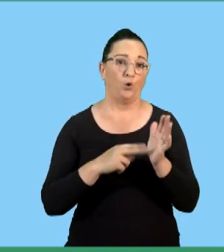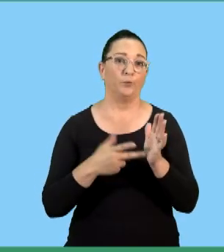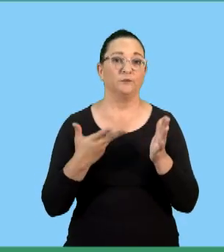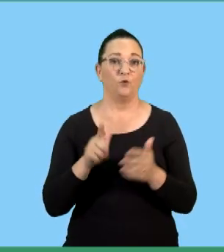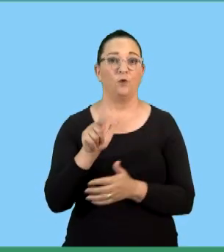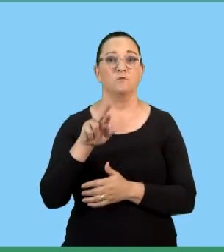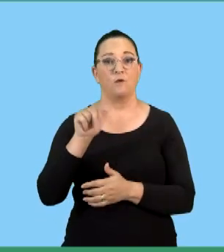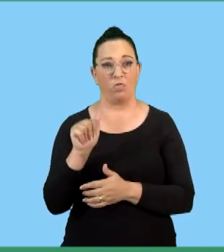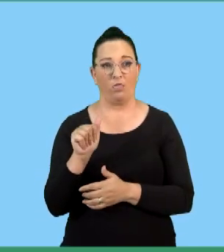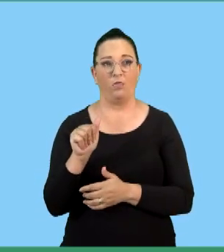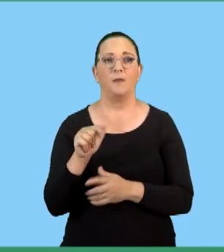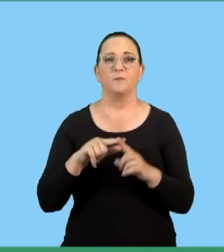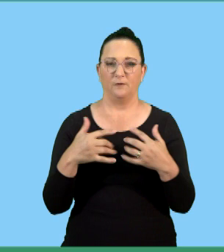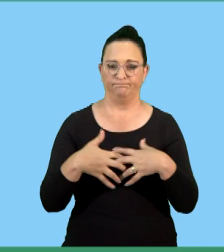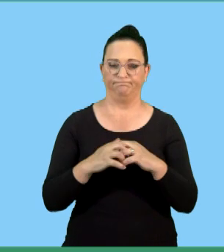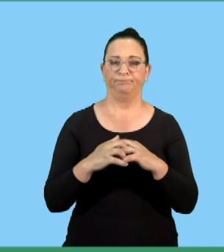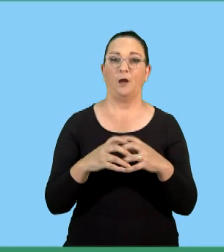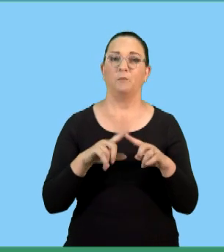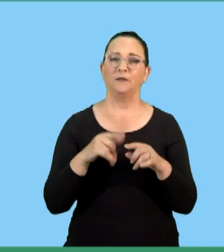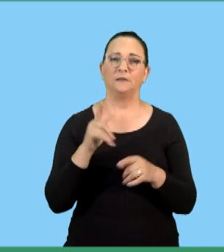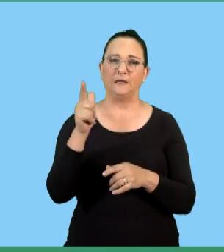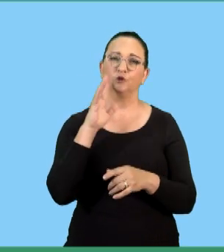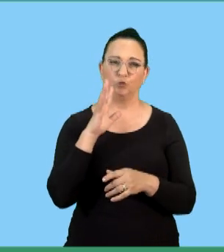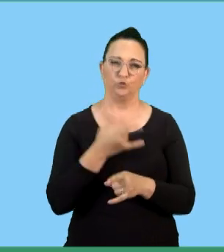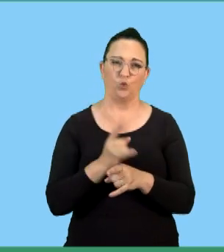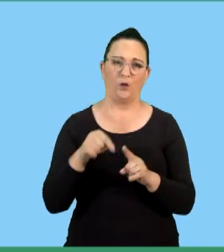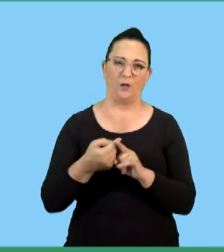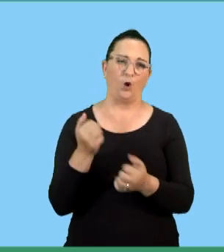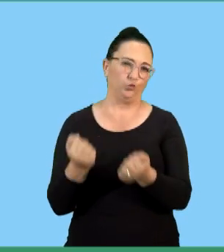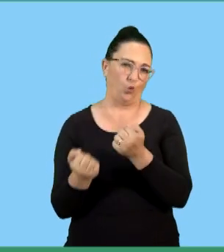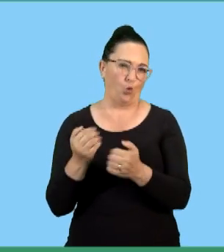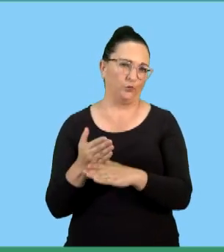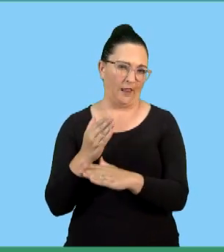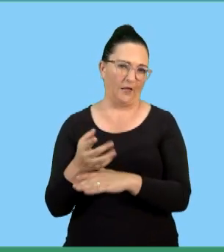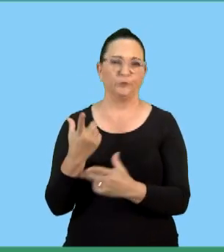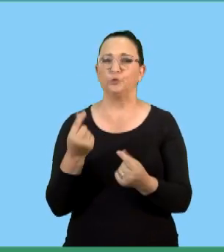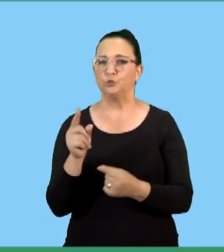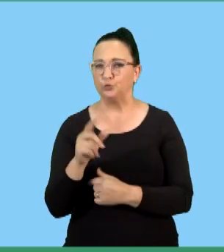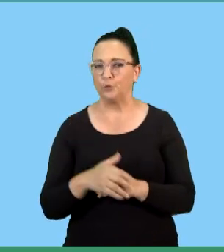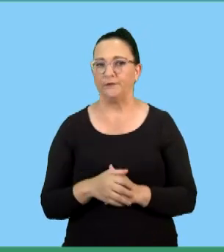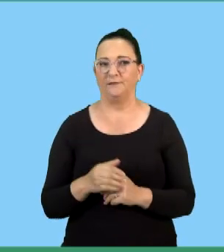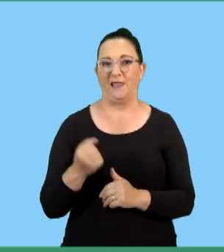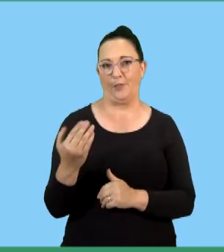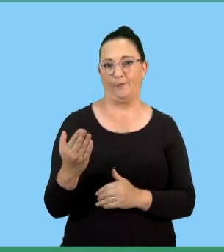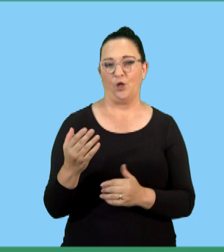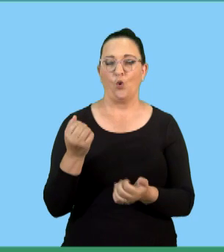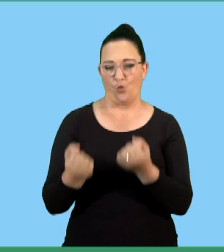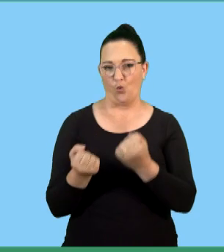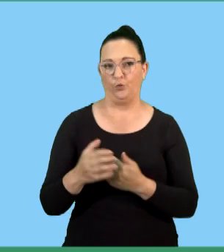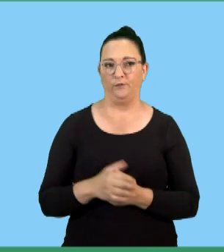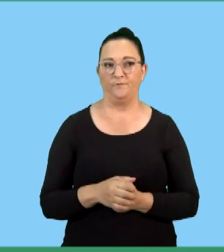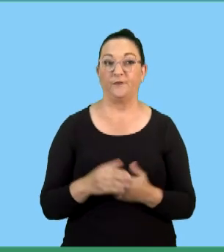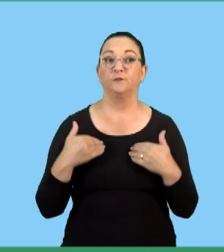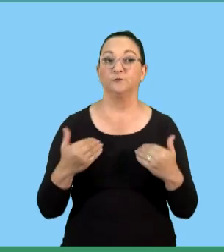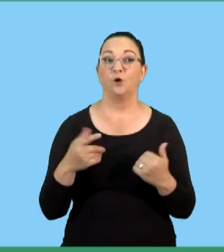of the Labor Relations Act is to establish that. We're going to speak about why do we have labor courts and what do they do, the labor courts and the labor appeal courts, but they